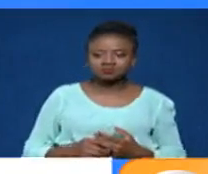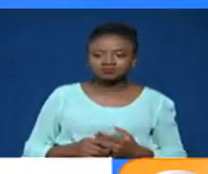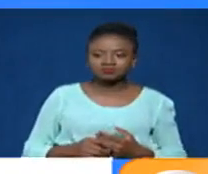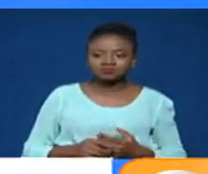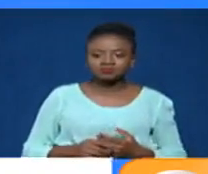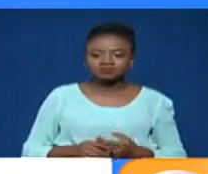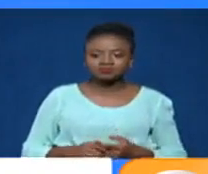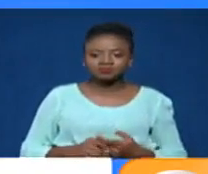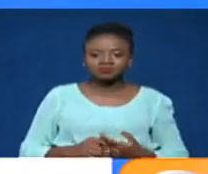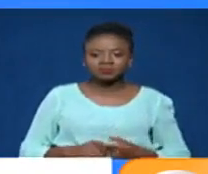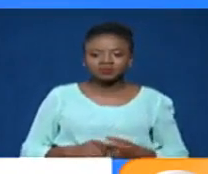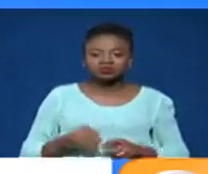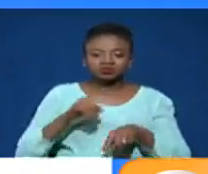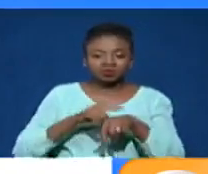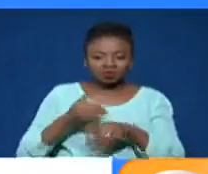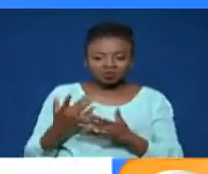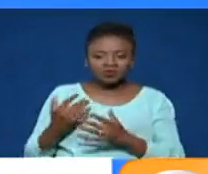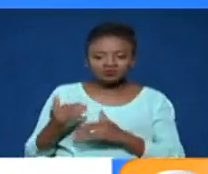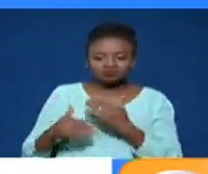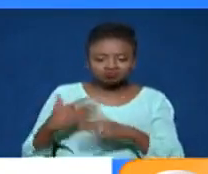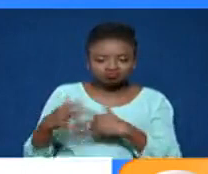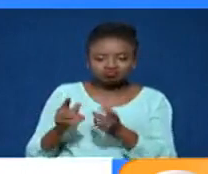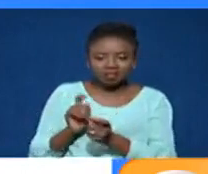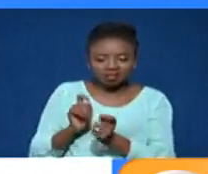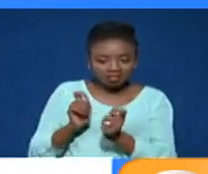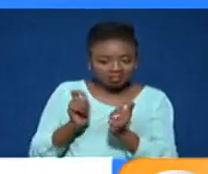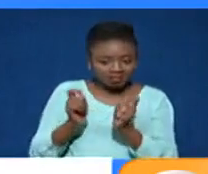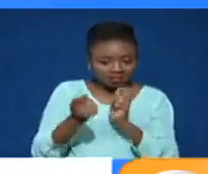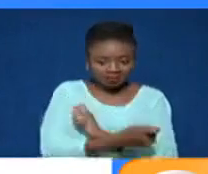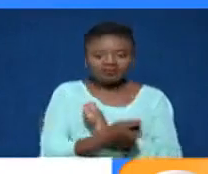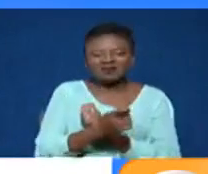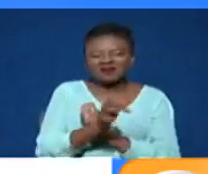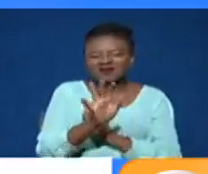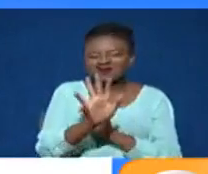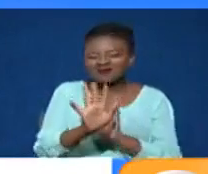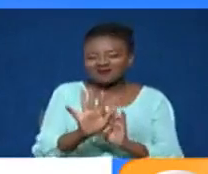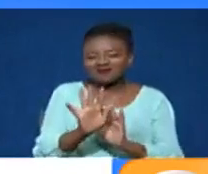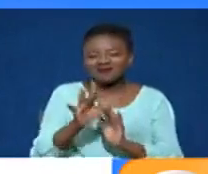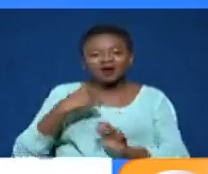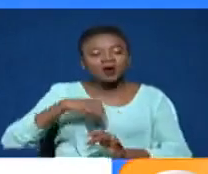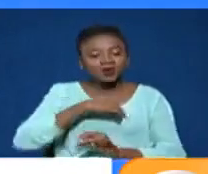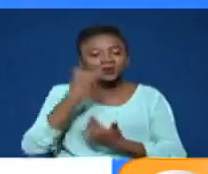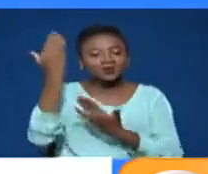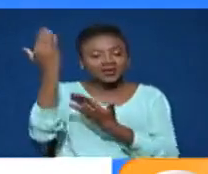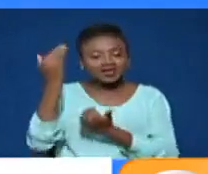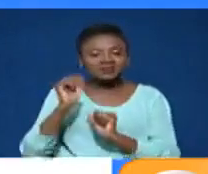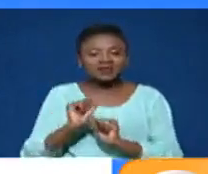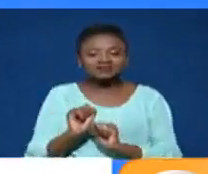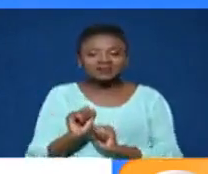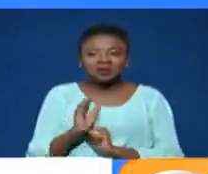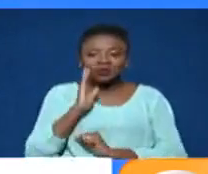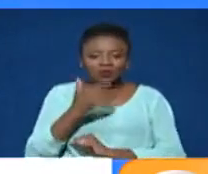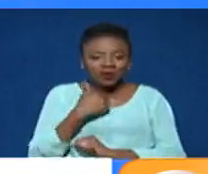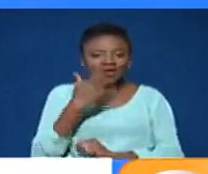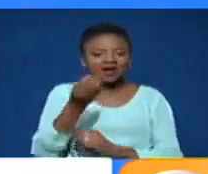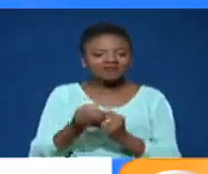At the end of the transformation, we expect, ladies and gentlemen, to have created